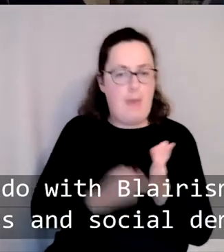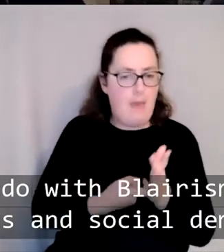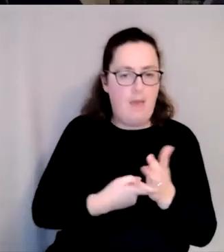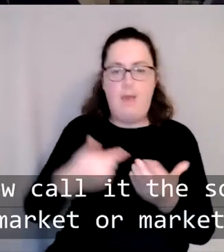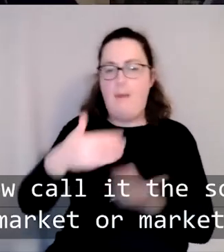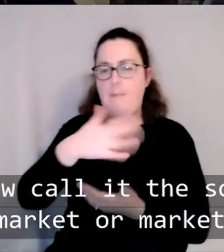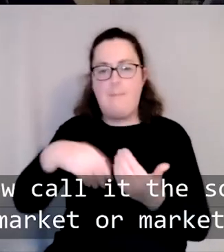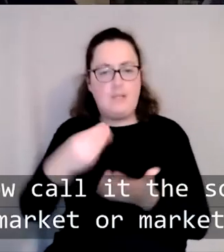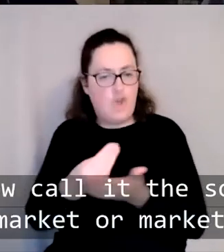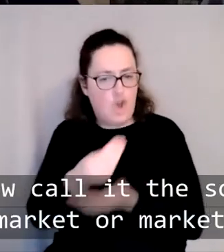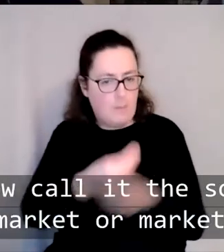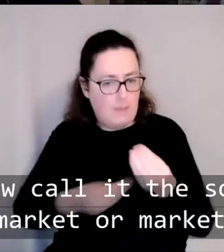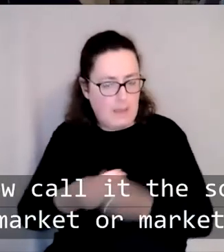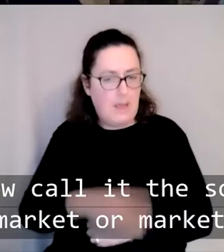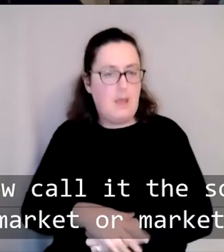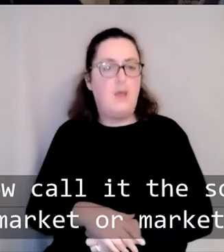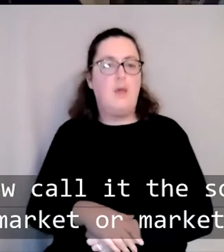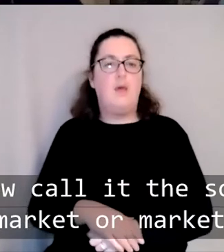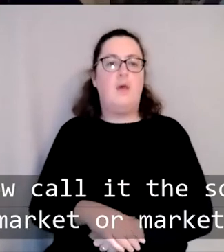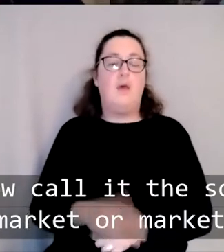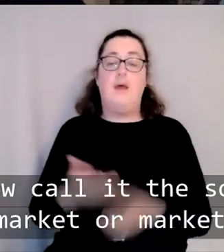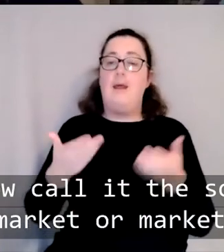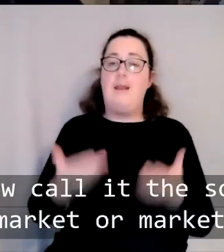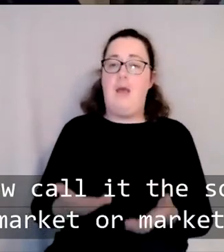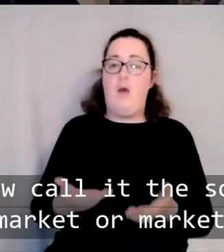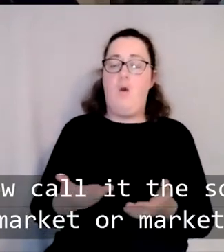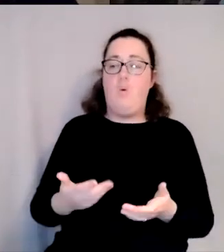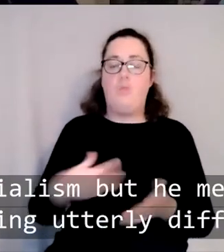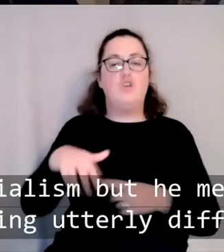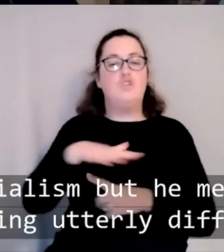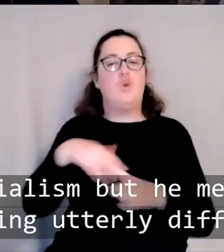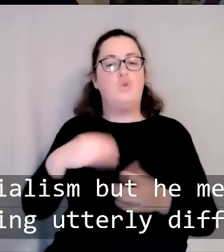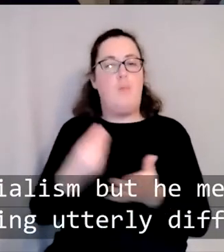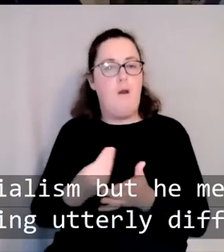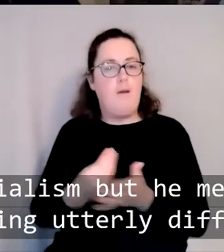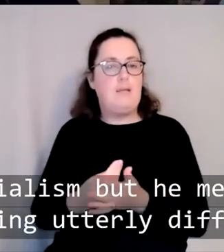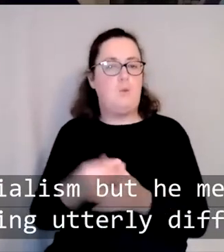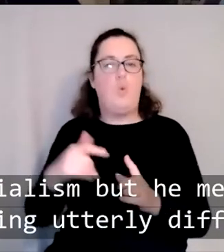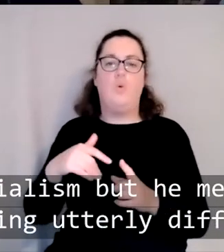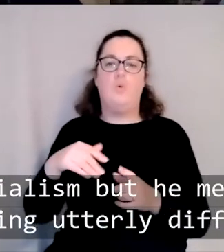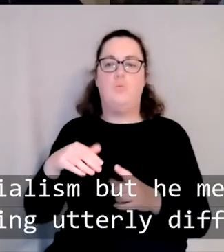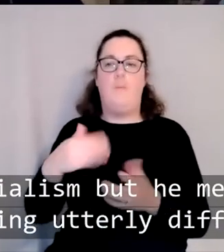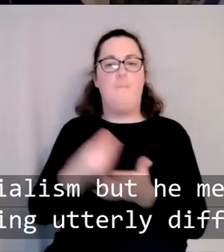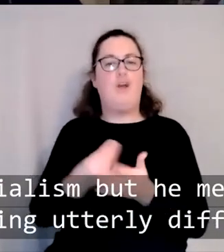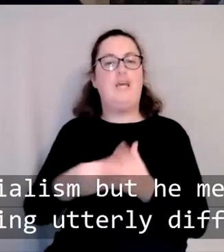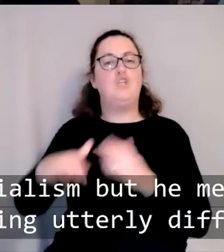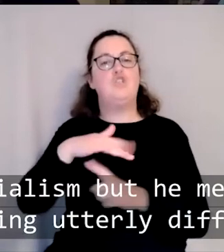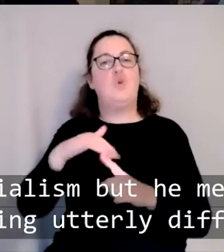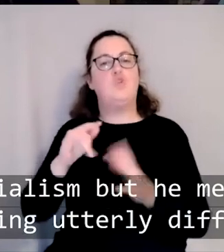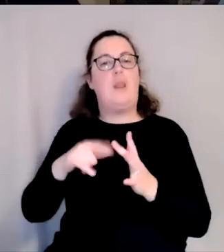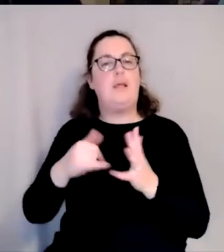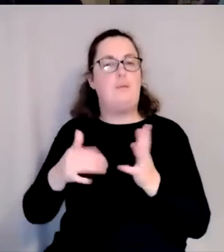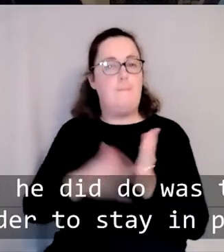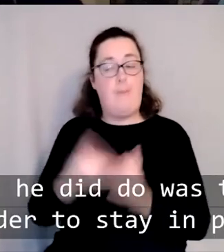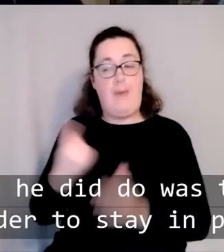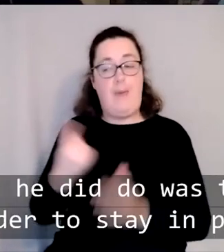social democracy. We now call it the social market or market socialism, but he meant something utterly